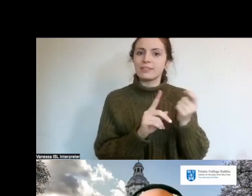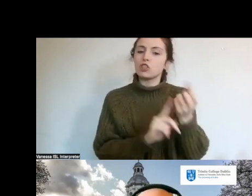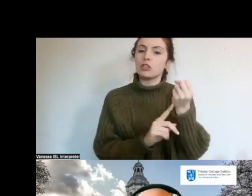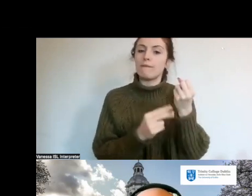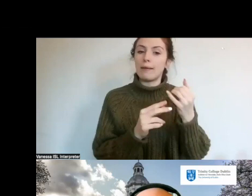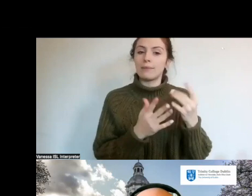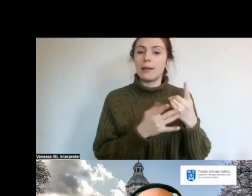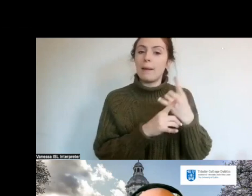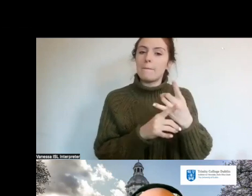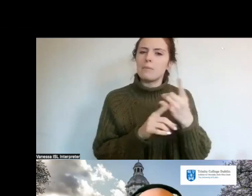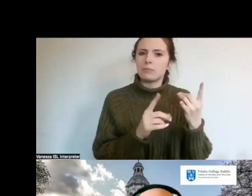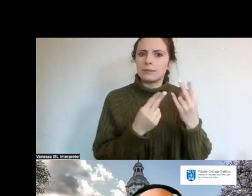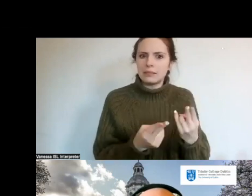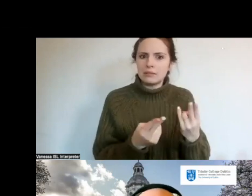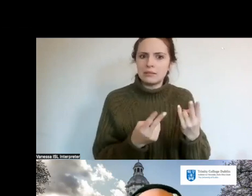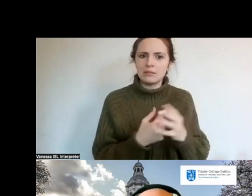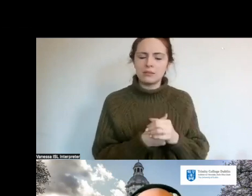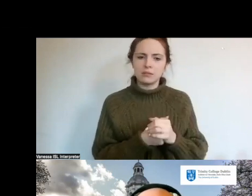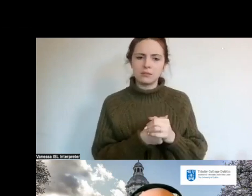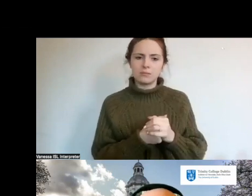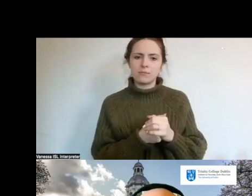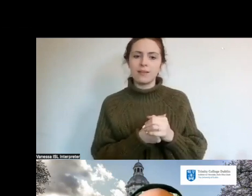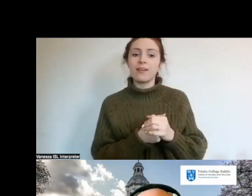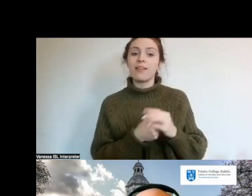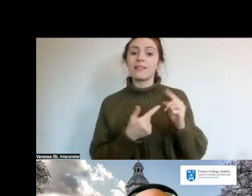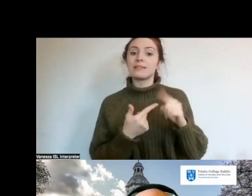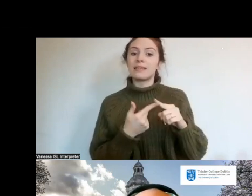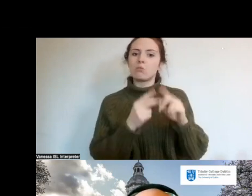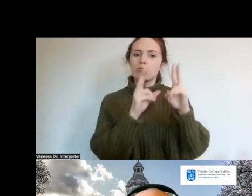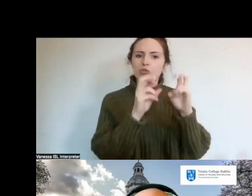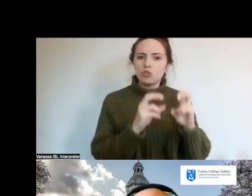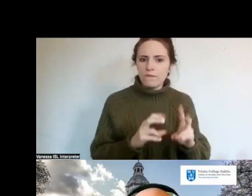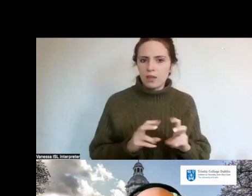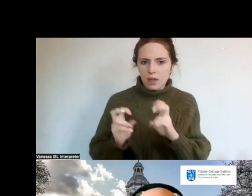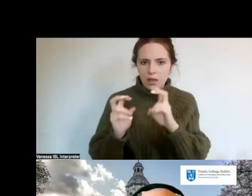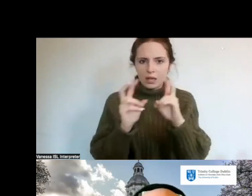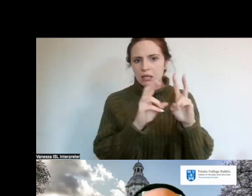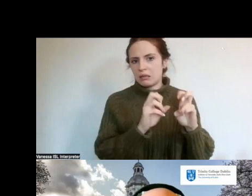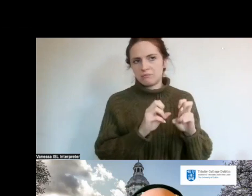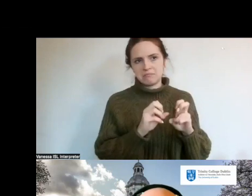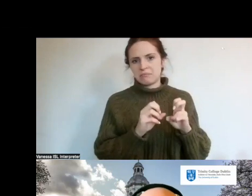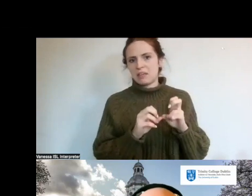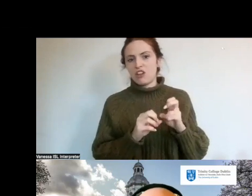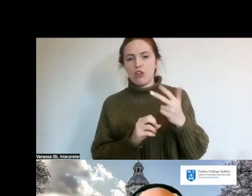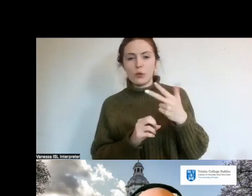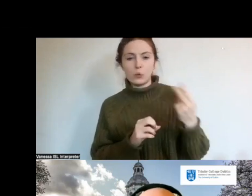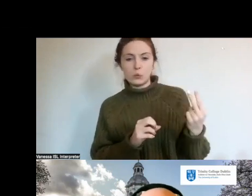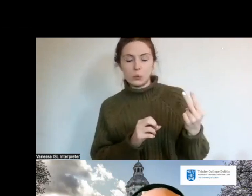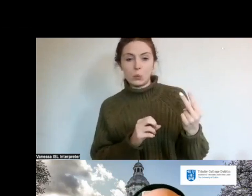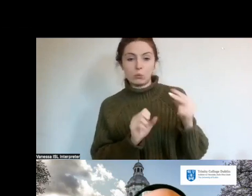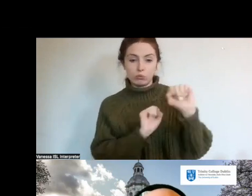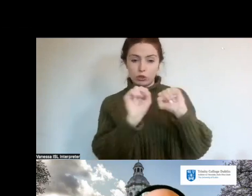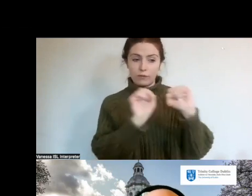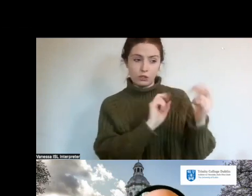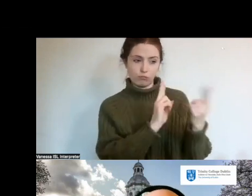We followed that up with the survey of many services across the country, and 32 services responded